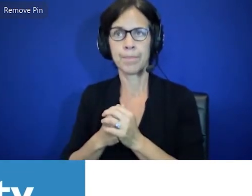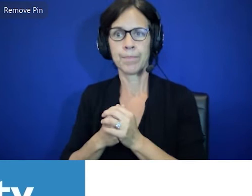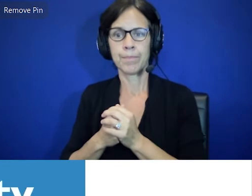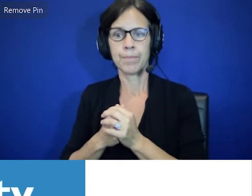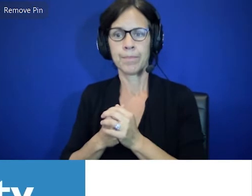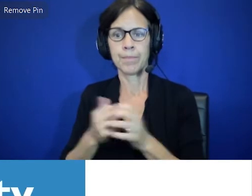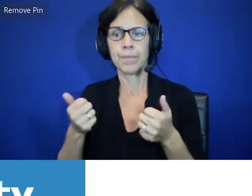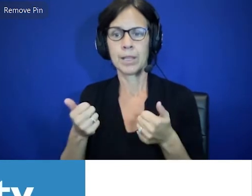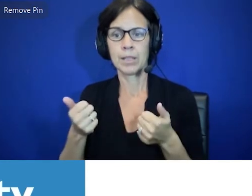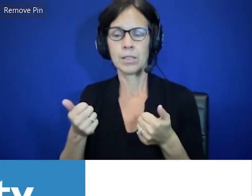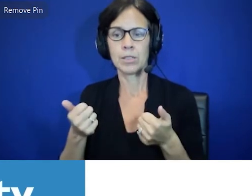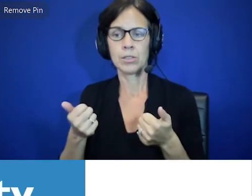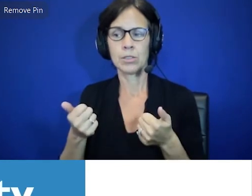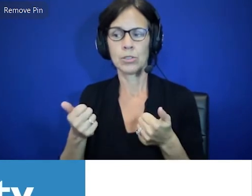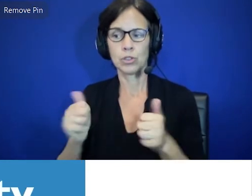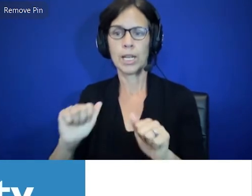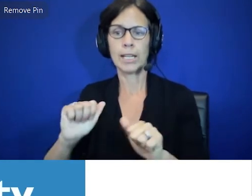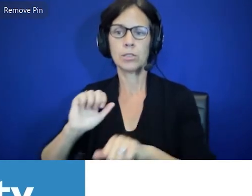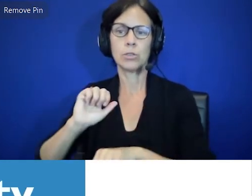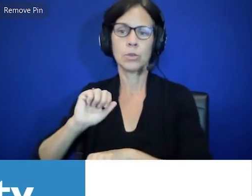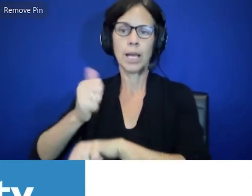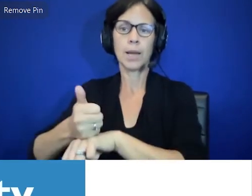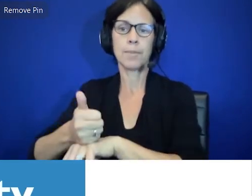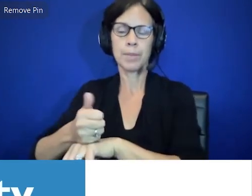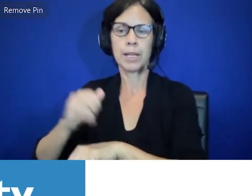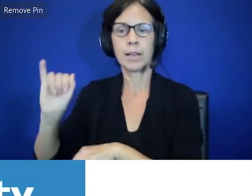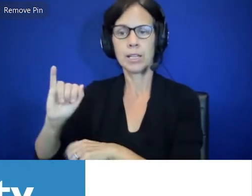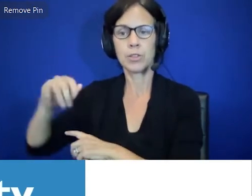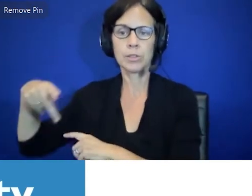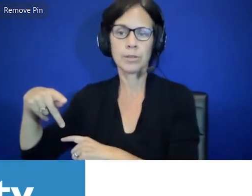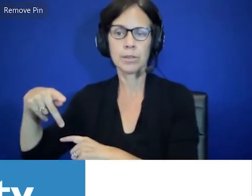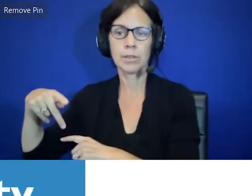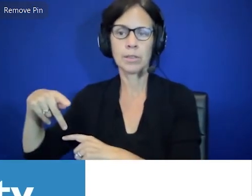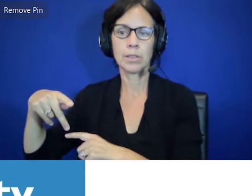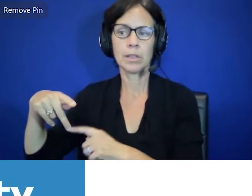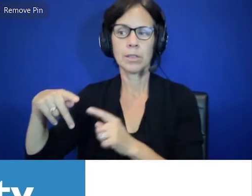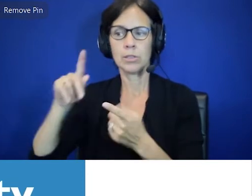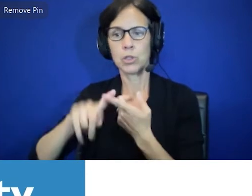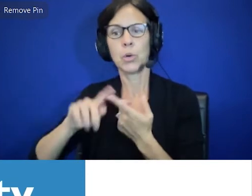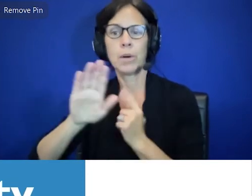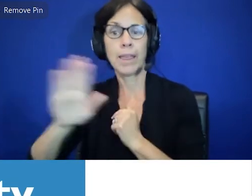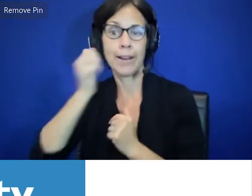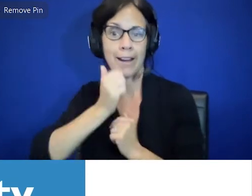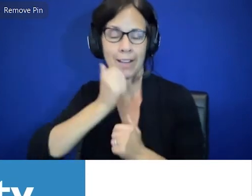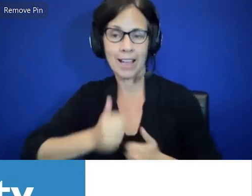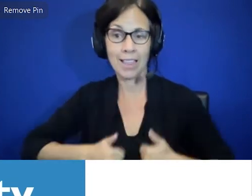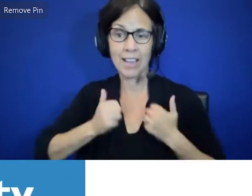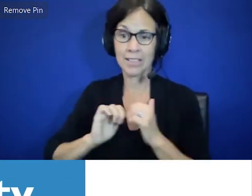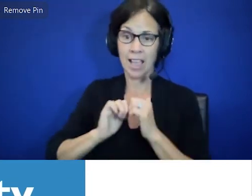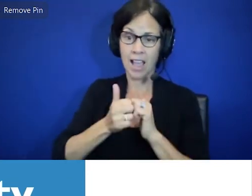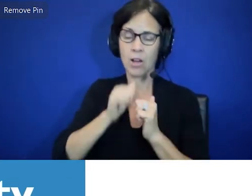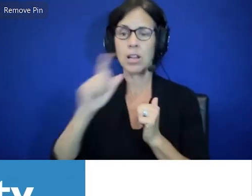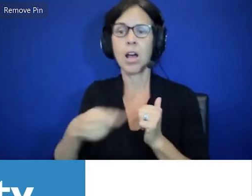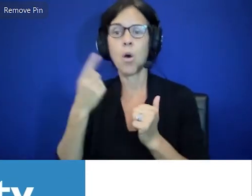tried to implement intergenerational programs to the day-to-day lives by not only reaching out to